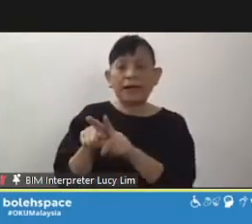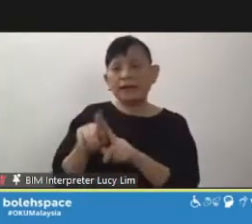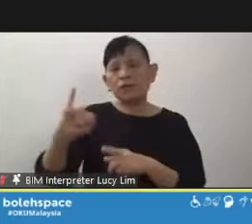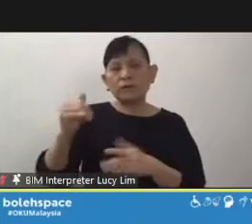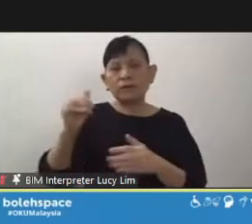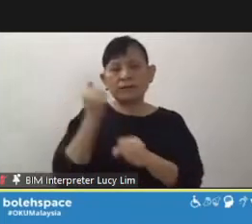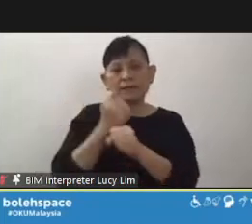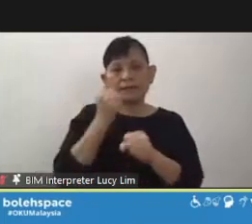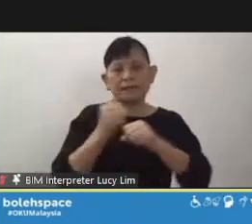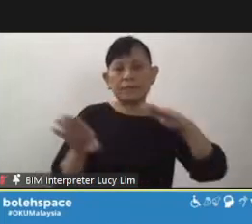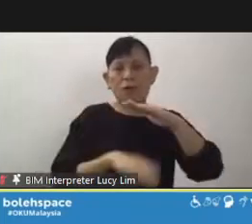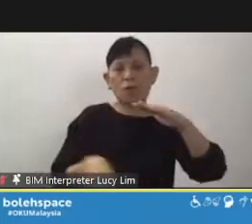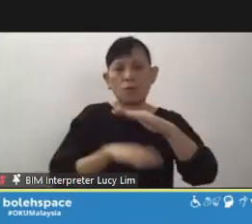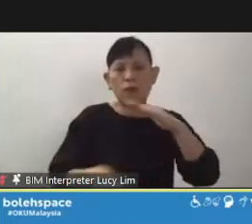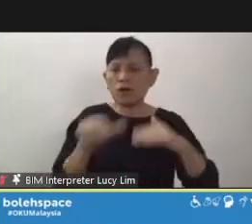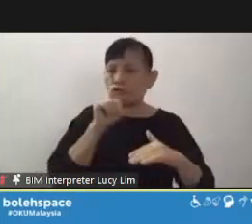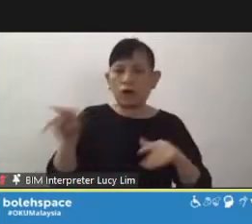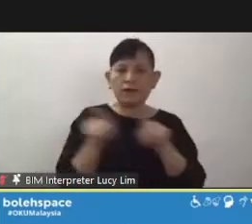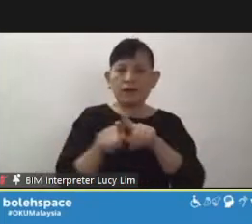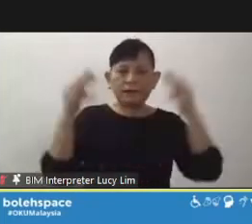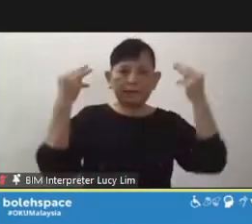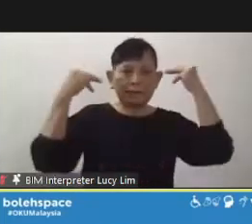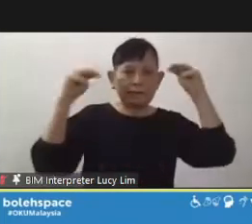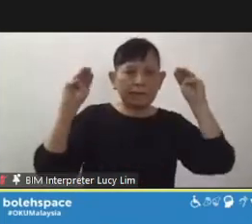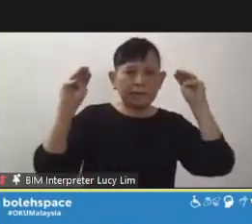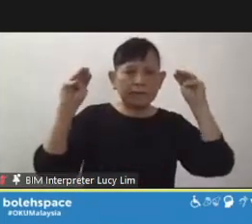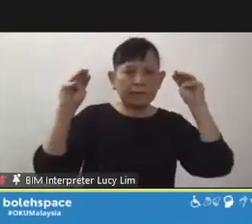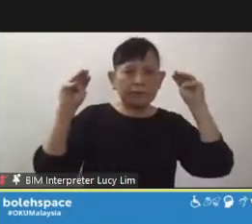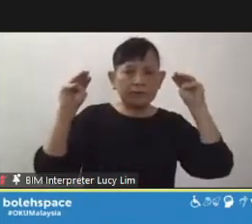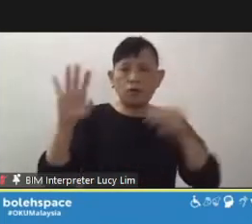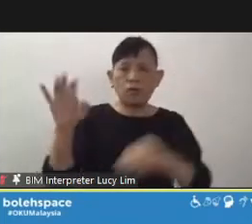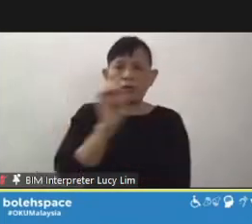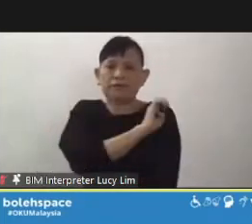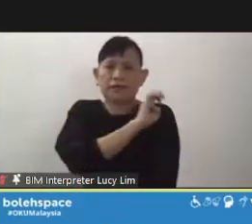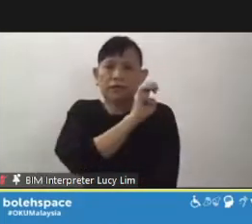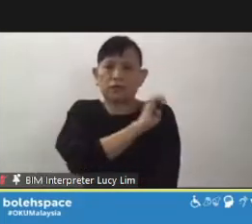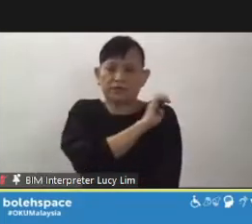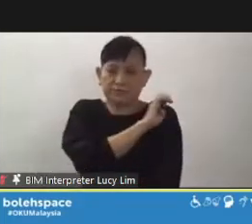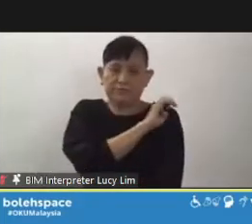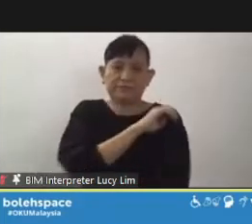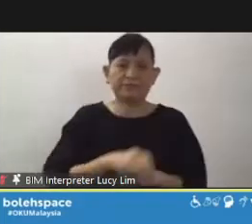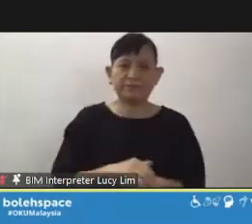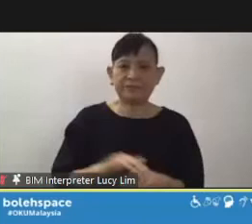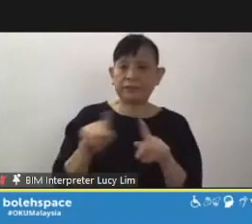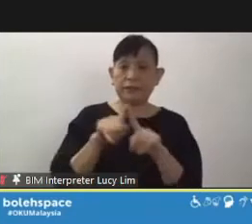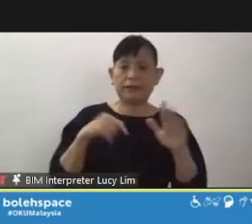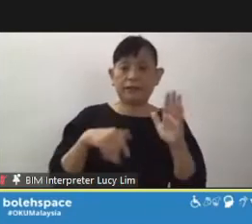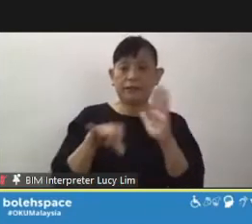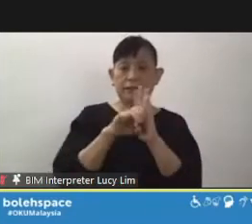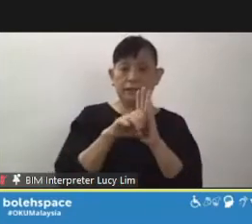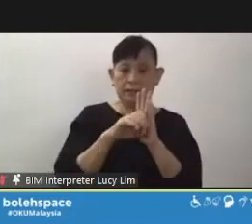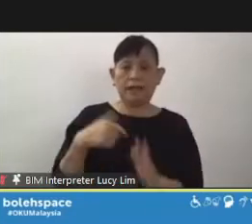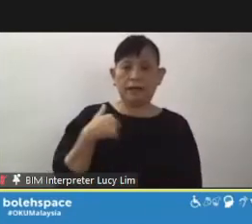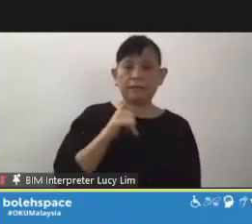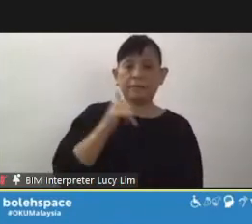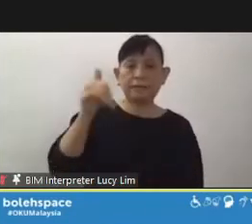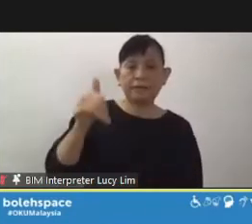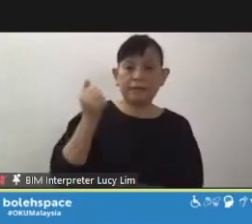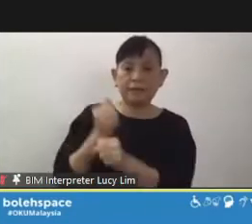of this, actually, it's my own experience. I go to this one career fair,